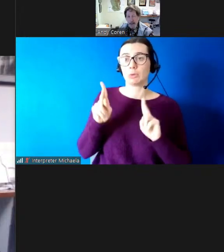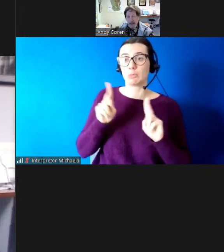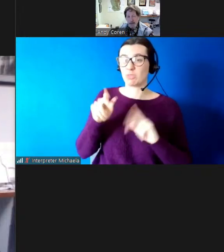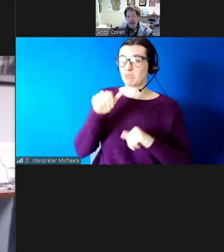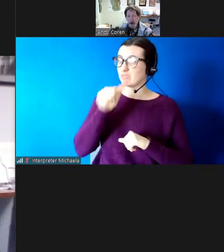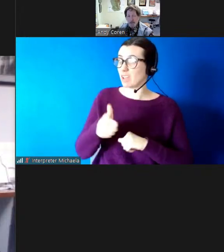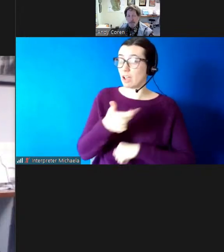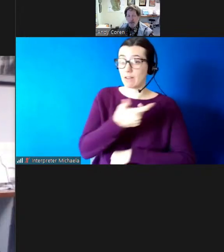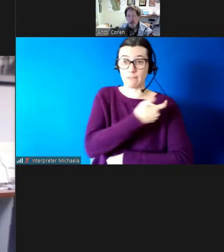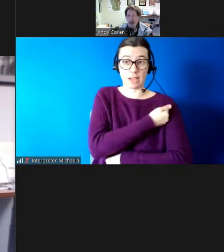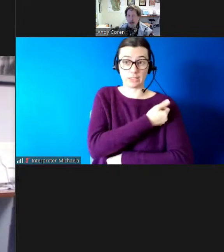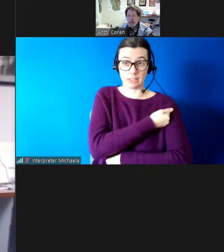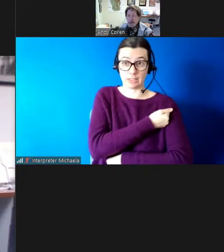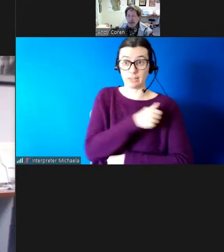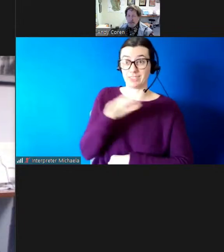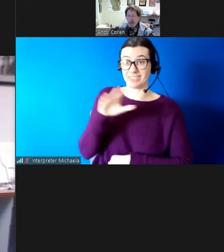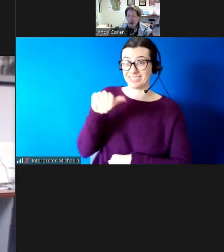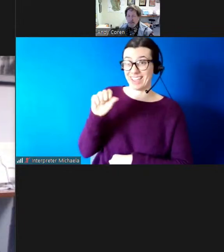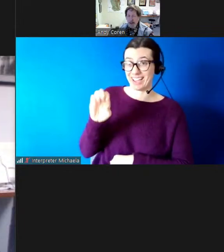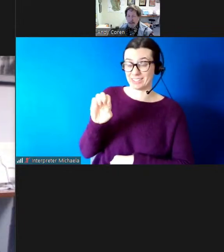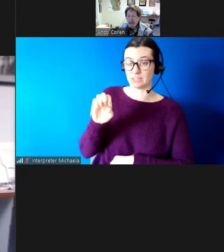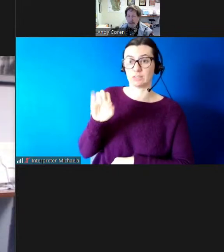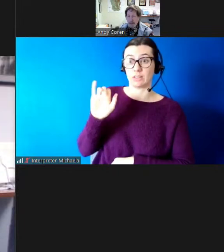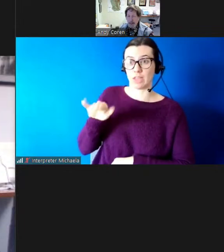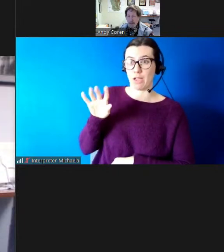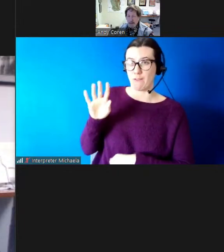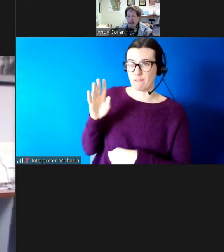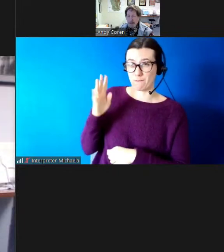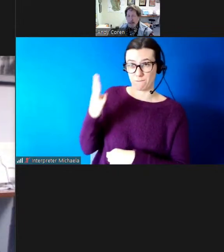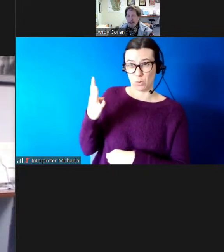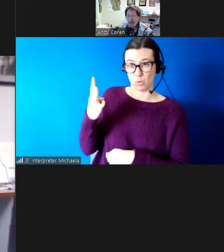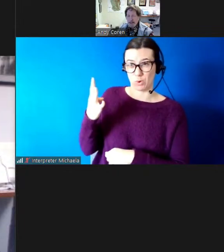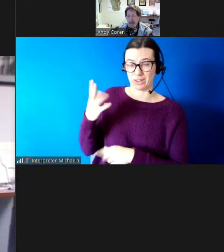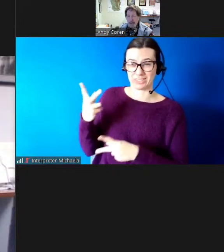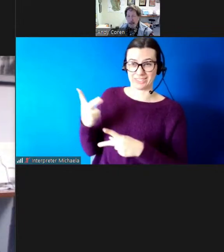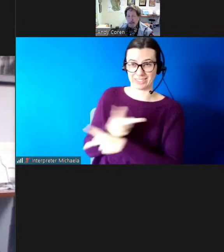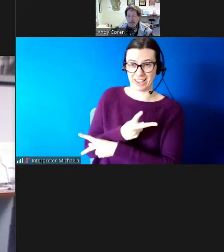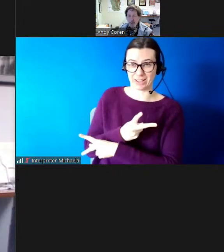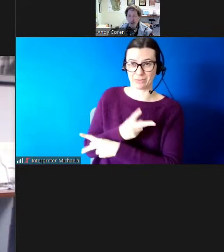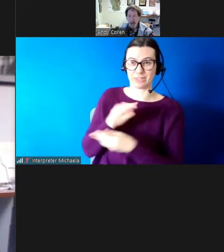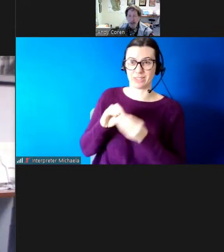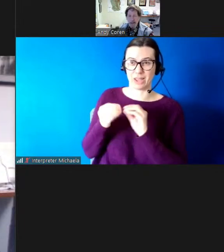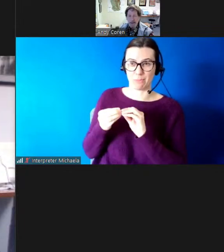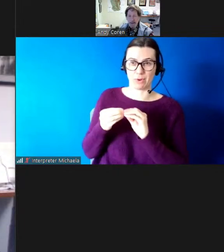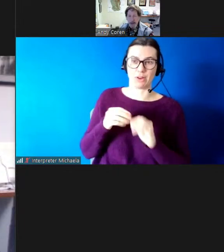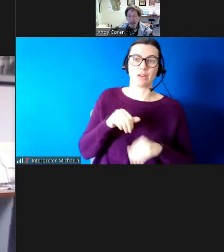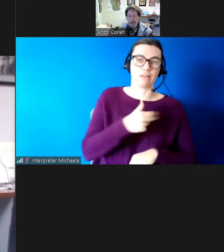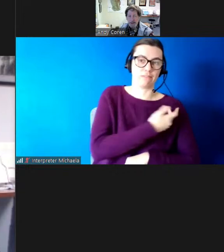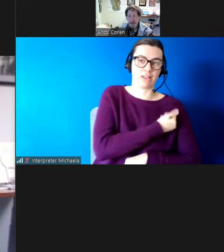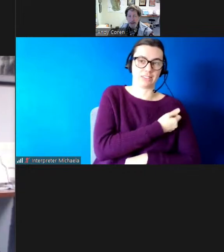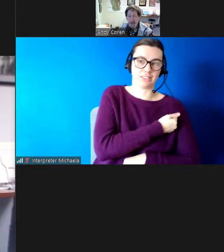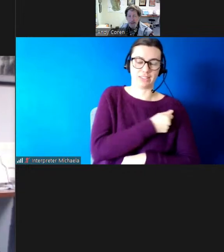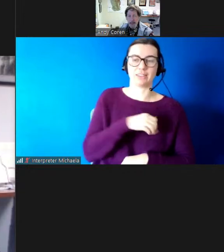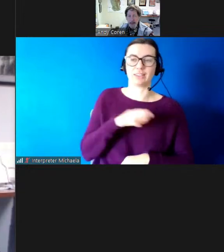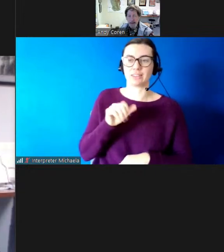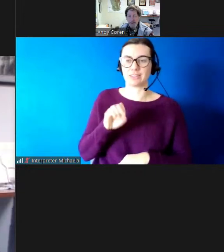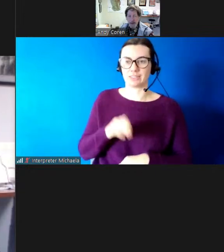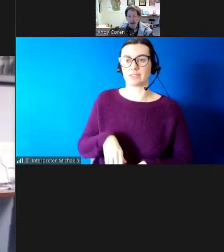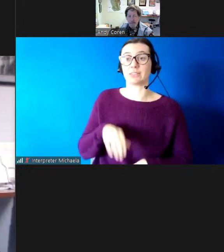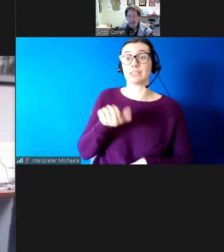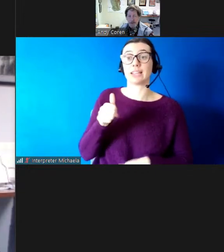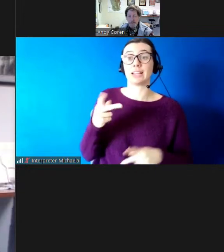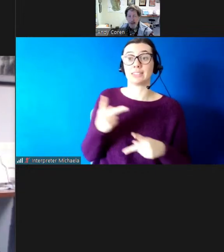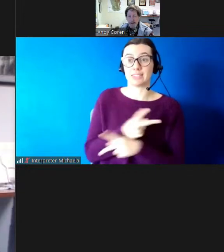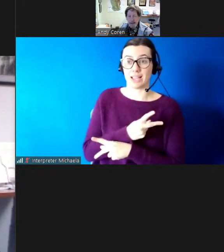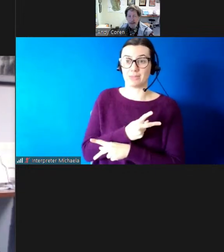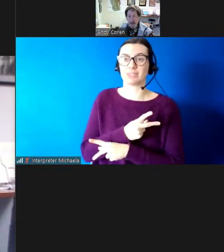cases are 4 times the number of vaccinated cases. 10 times more likely to be hospitalized, and the